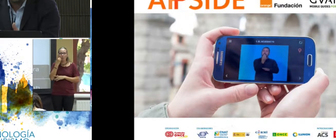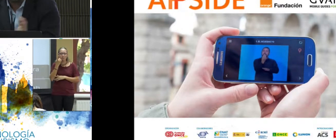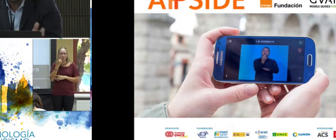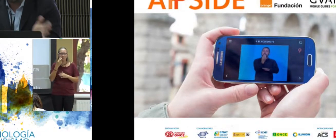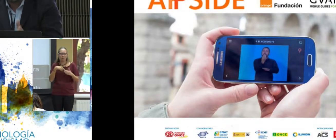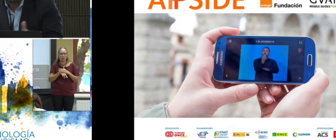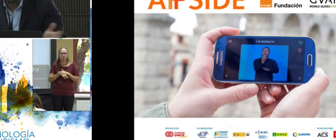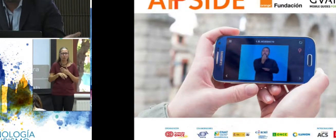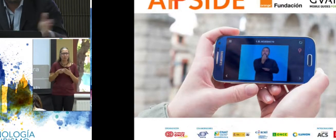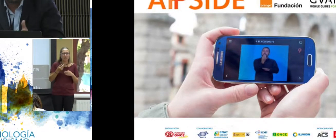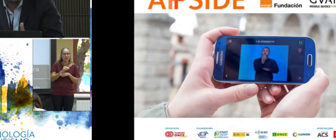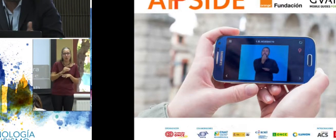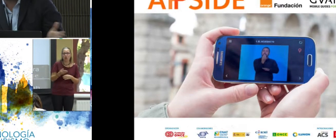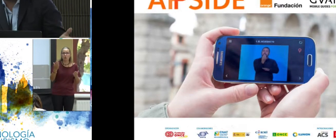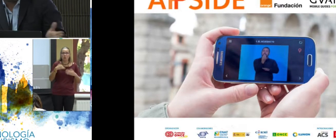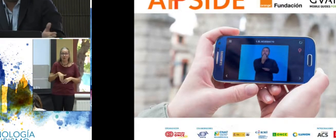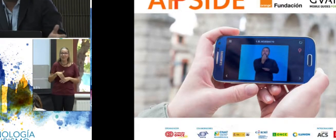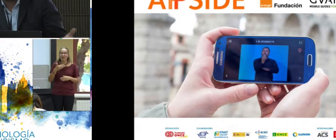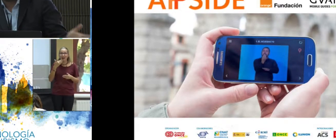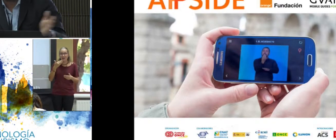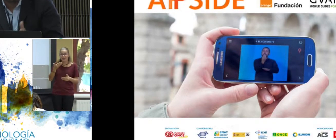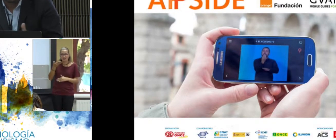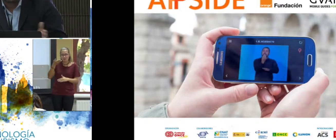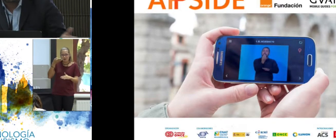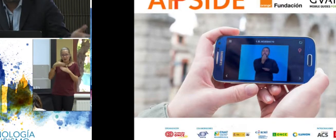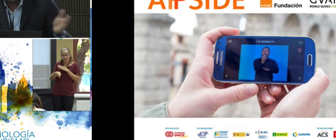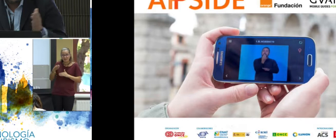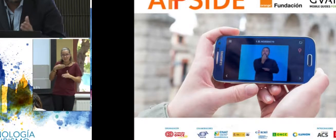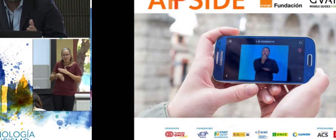would allow for anyone to visit. So